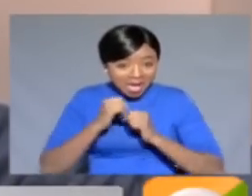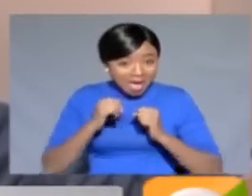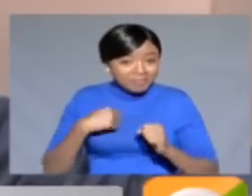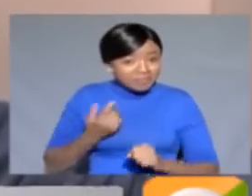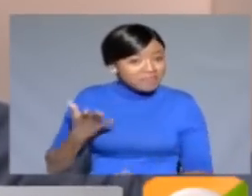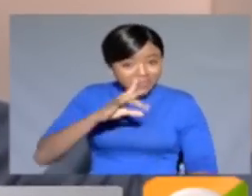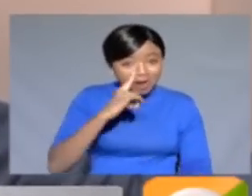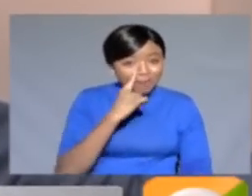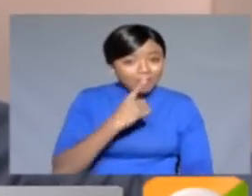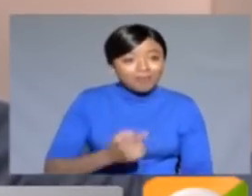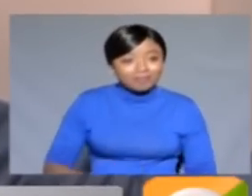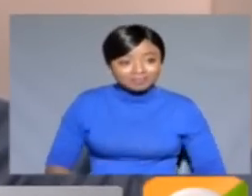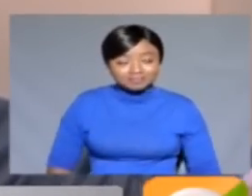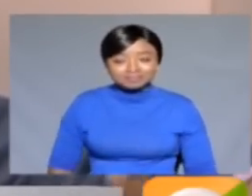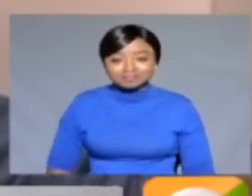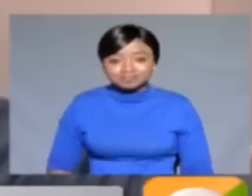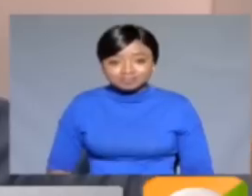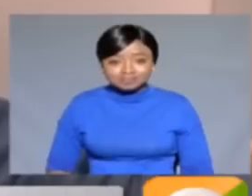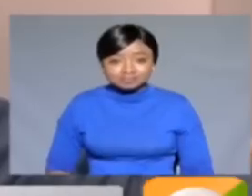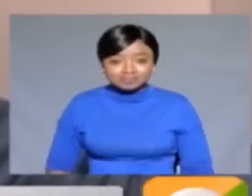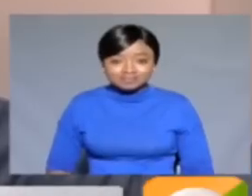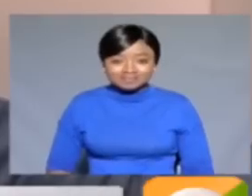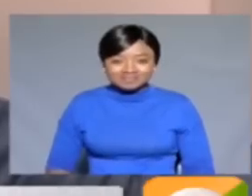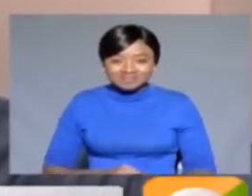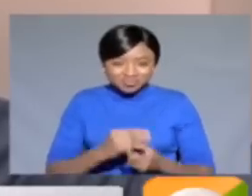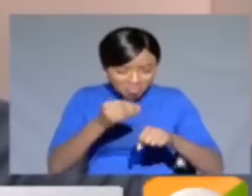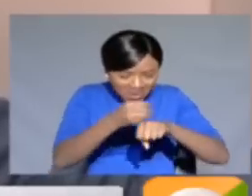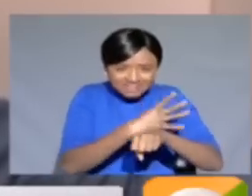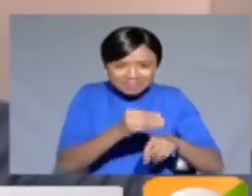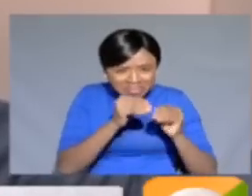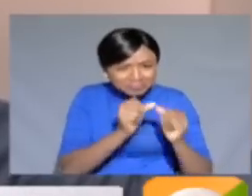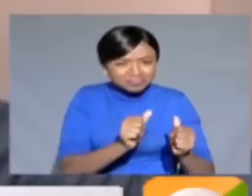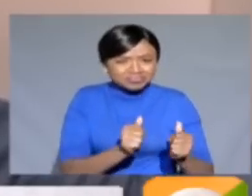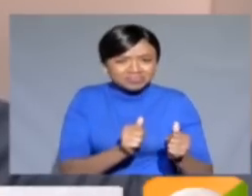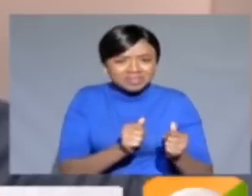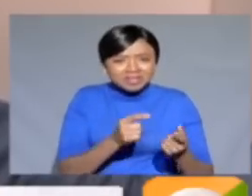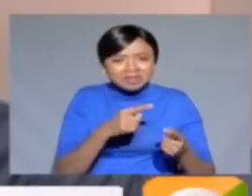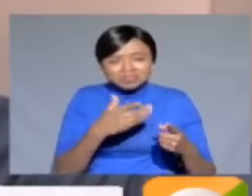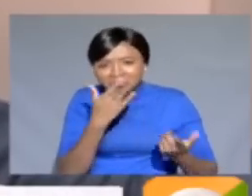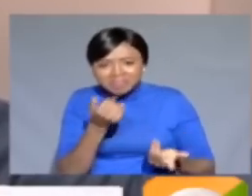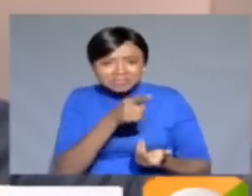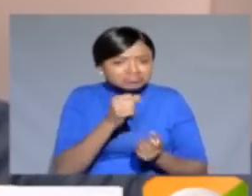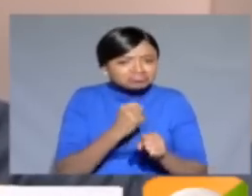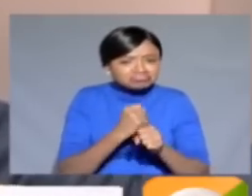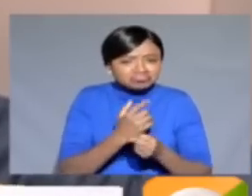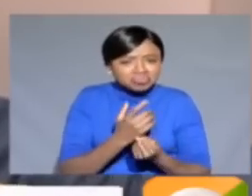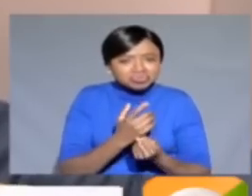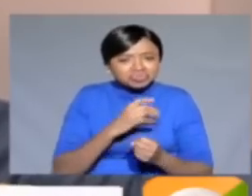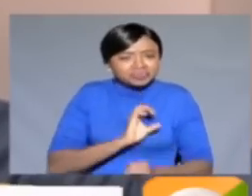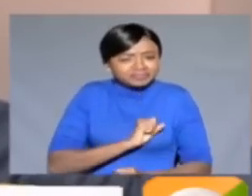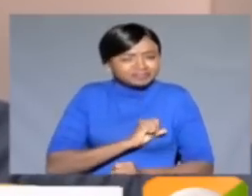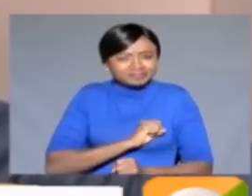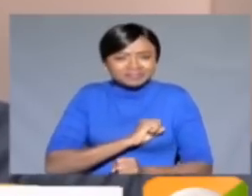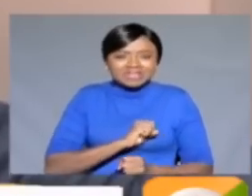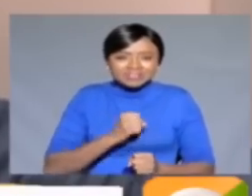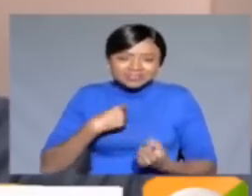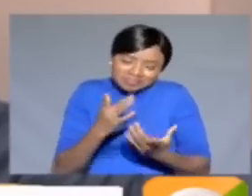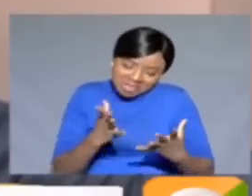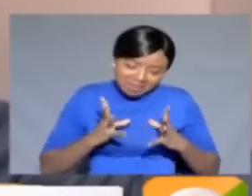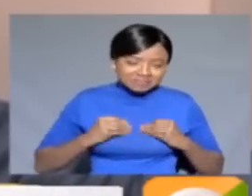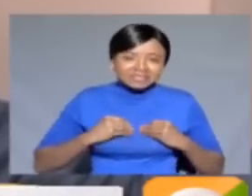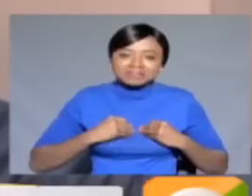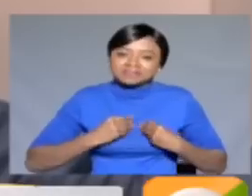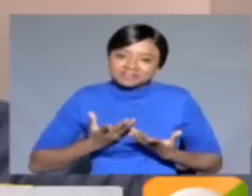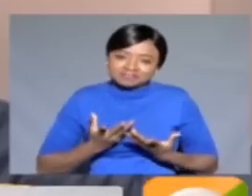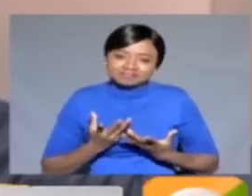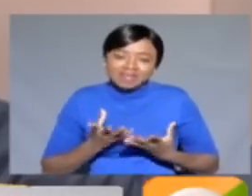Everybody says, you're beating cancer. You're saying, actually, what you learn to do is you learn to live with it. And I've just decided to make friends with it. So,